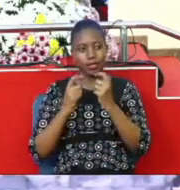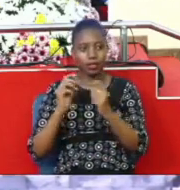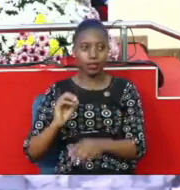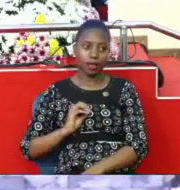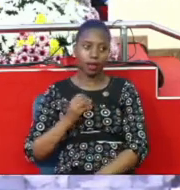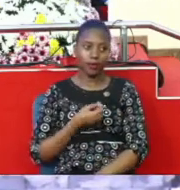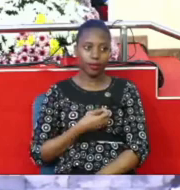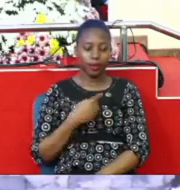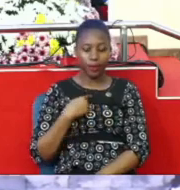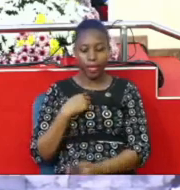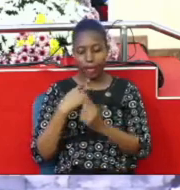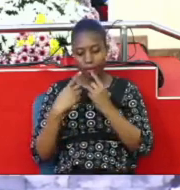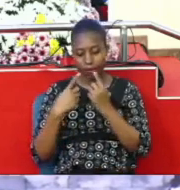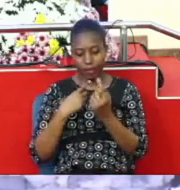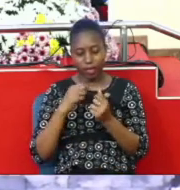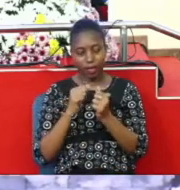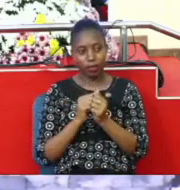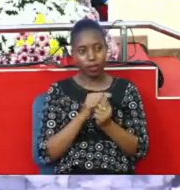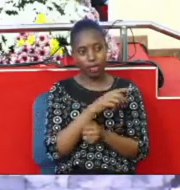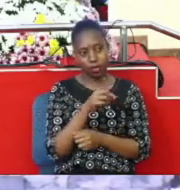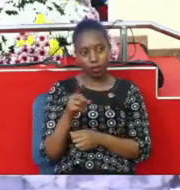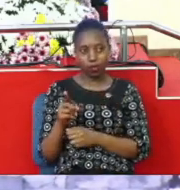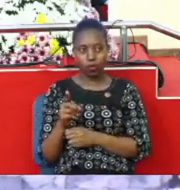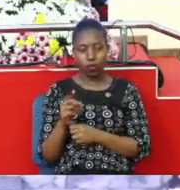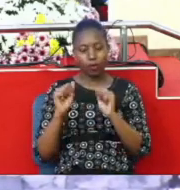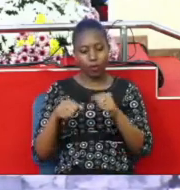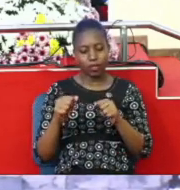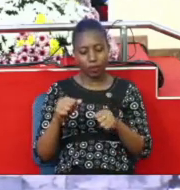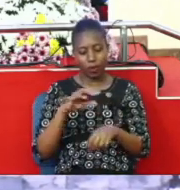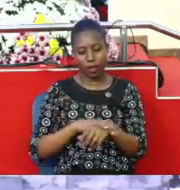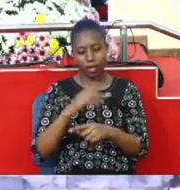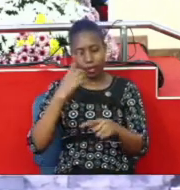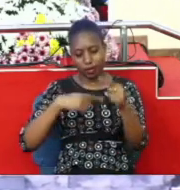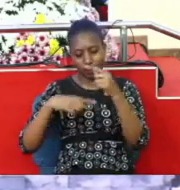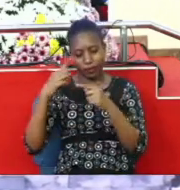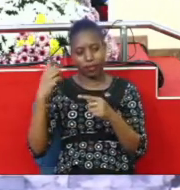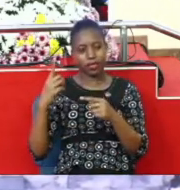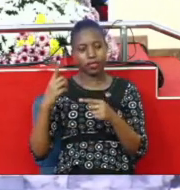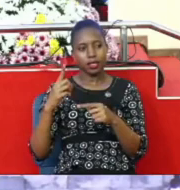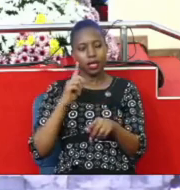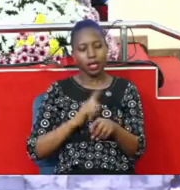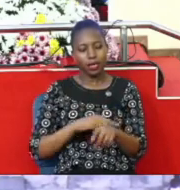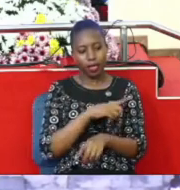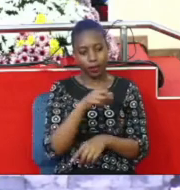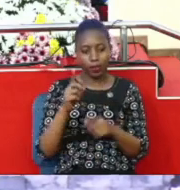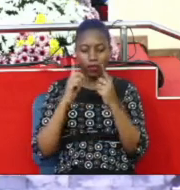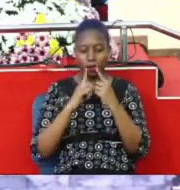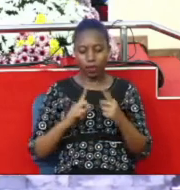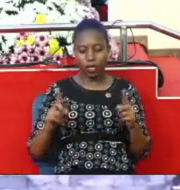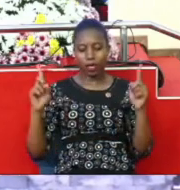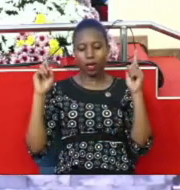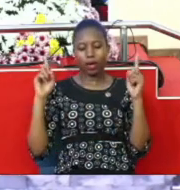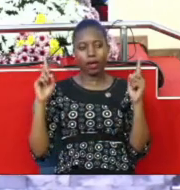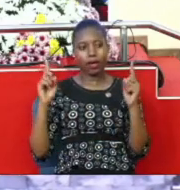victory over that which is putting you down by declaring in your spirit, this one,